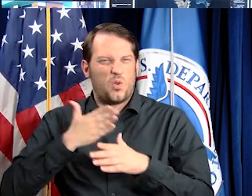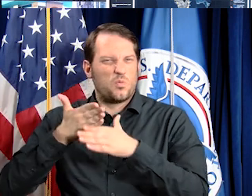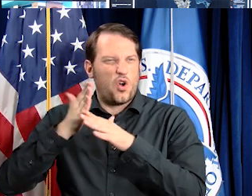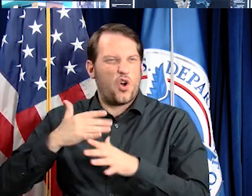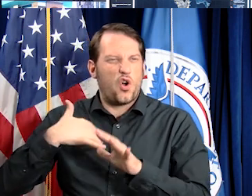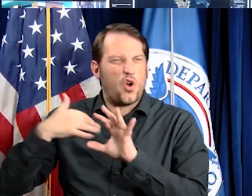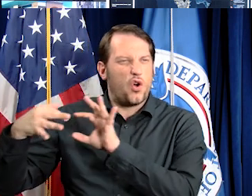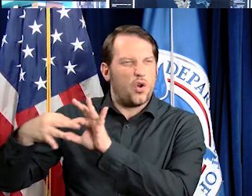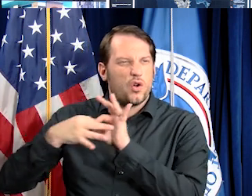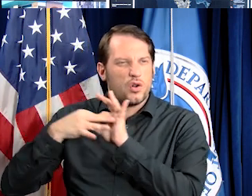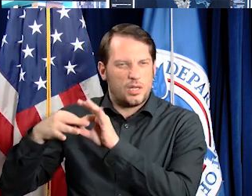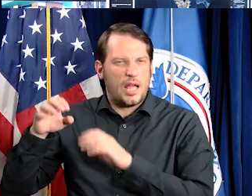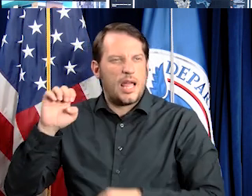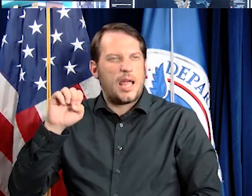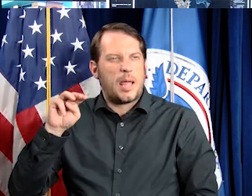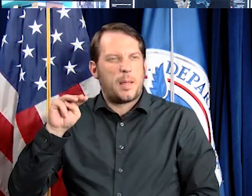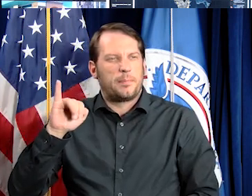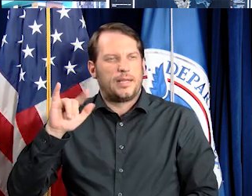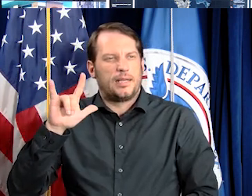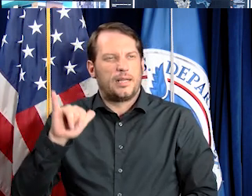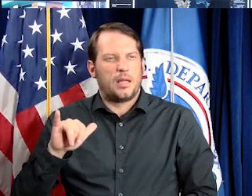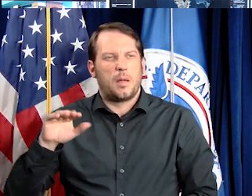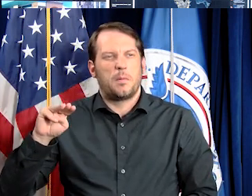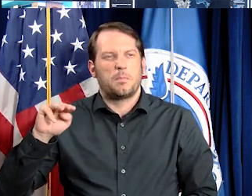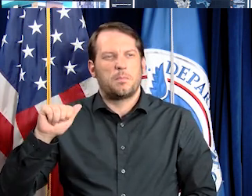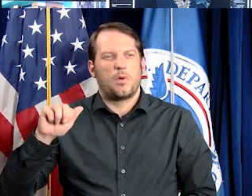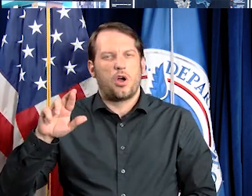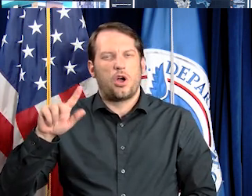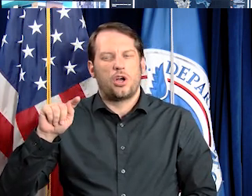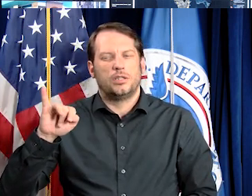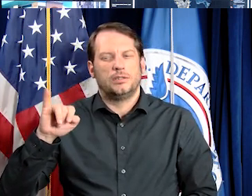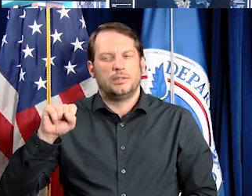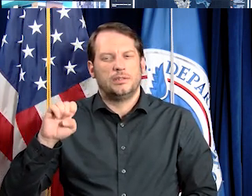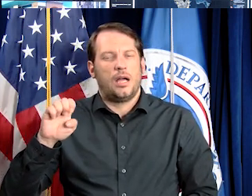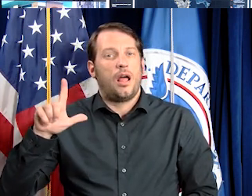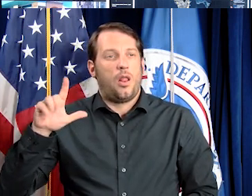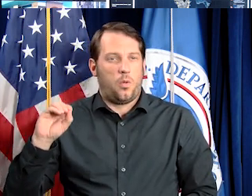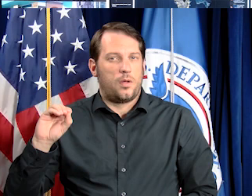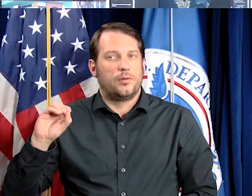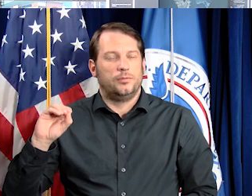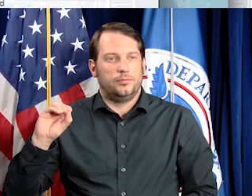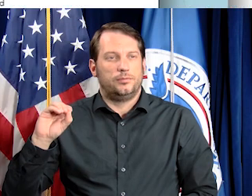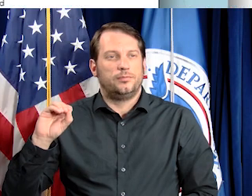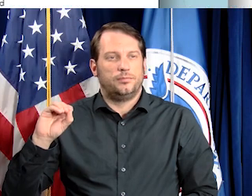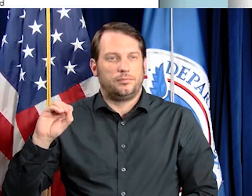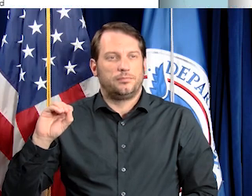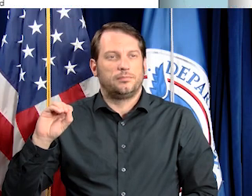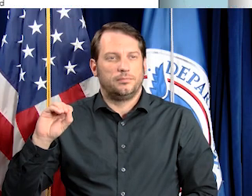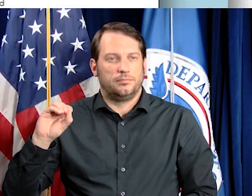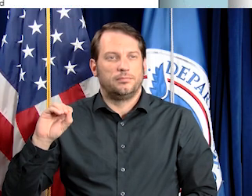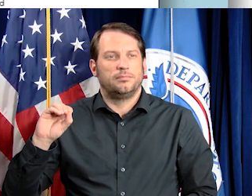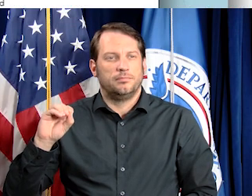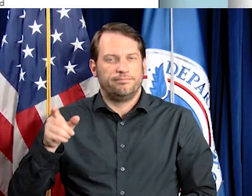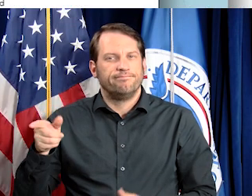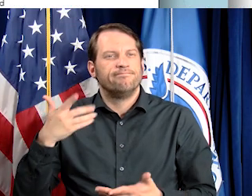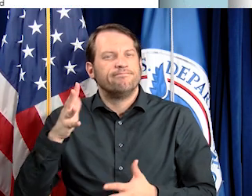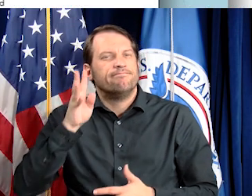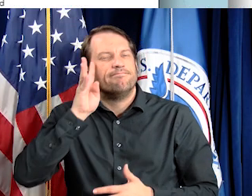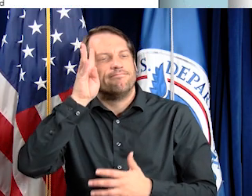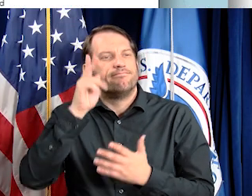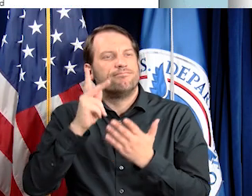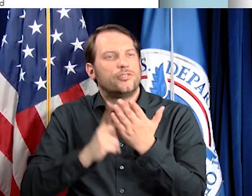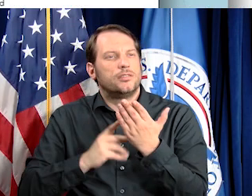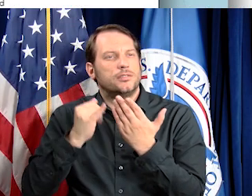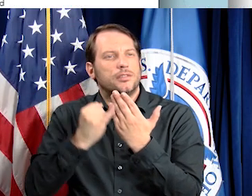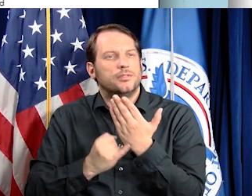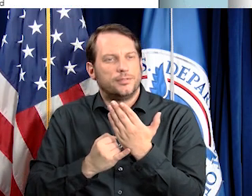in crime here, Emily Marticello, and we were able to create this crowdsourcing unit. Now the first project that we had